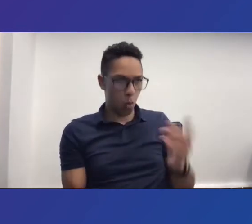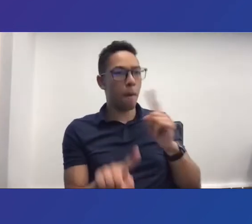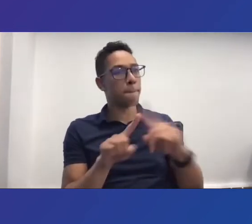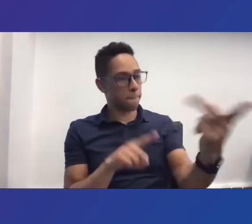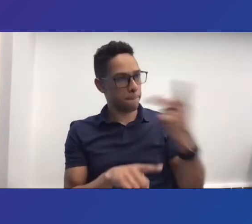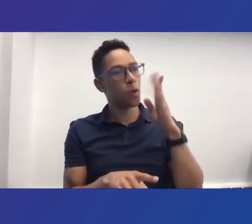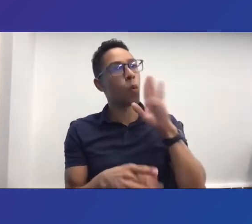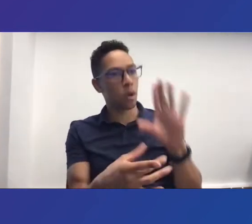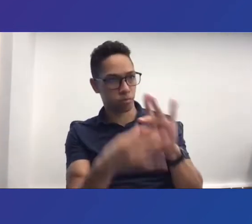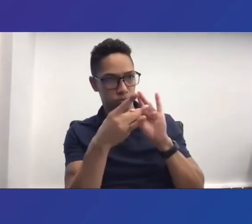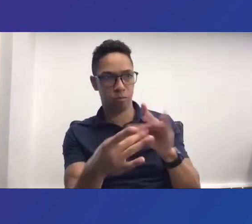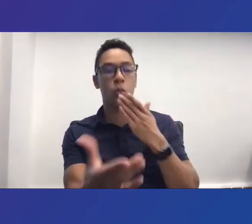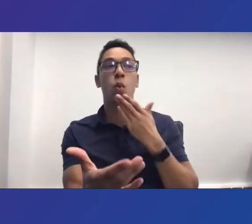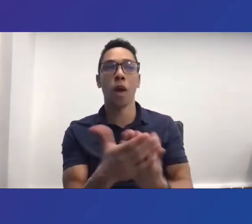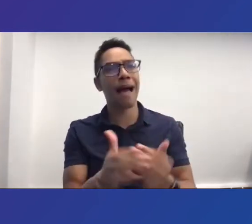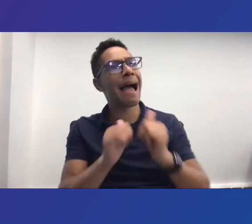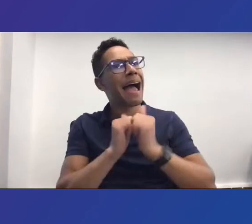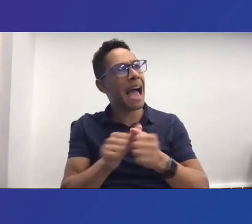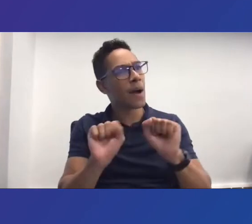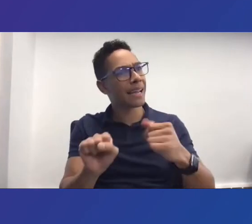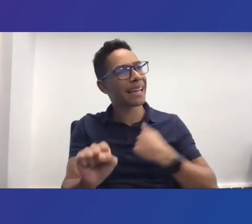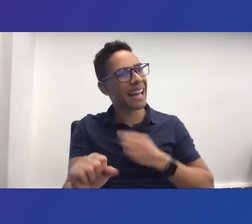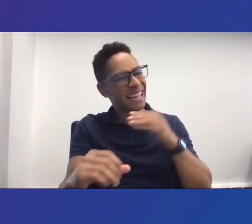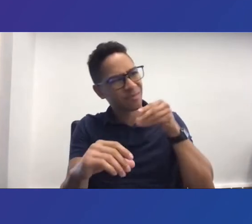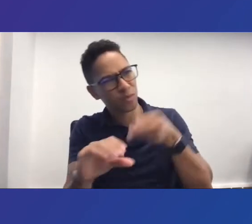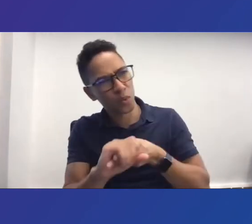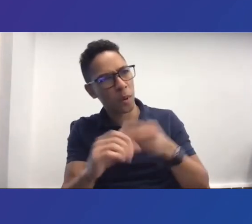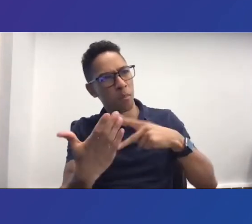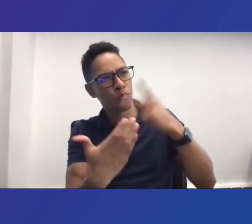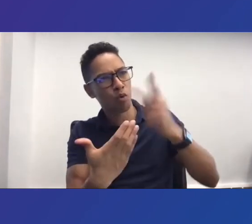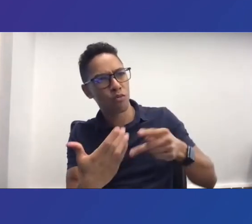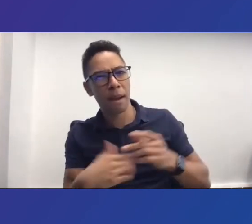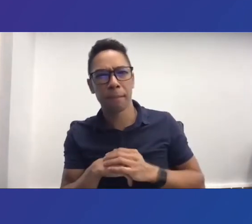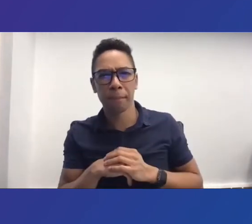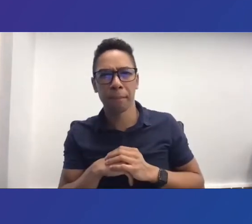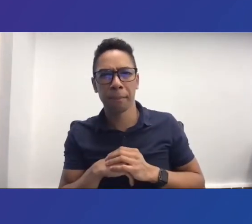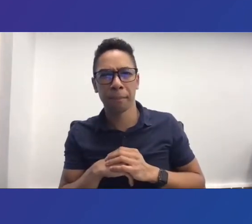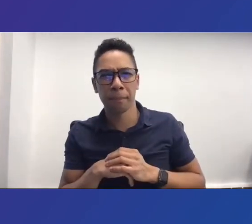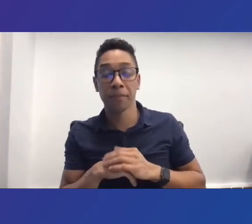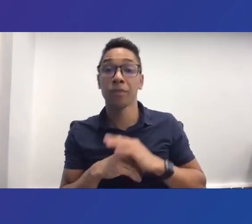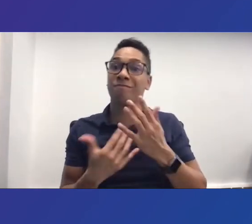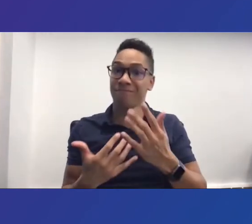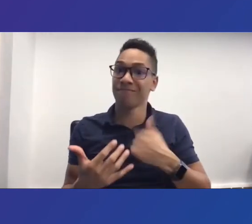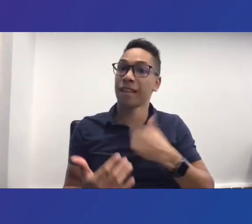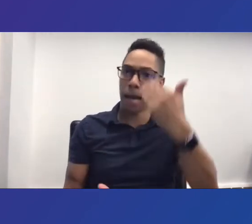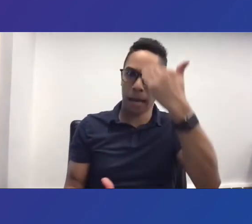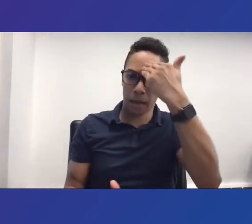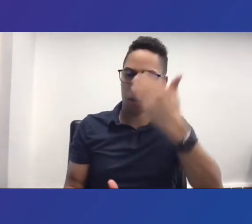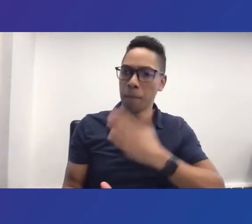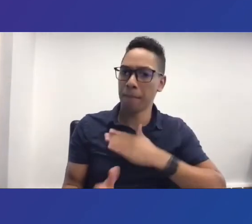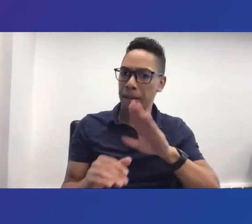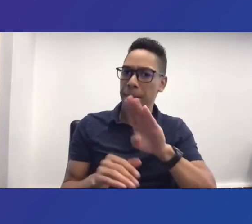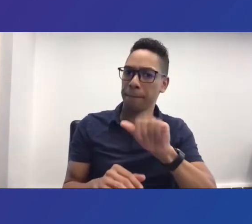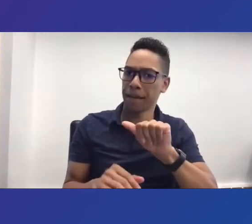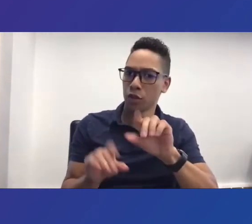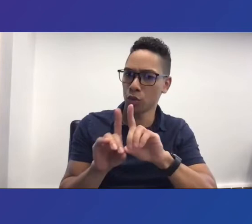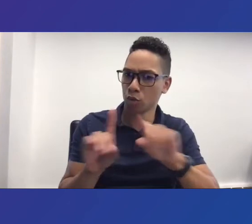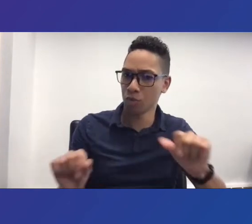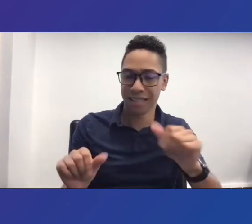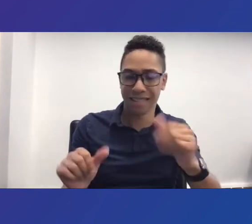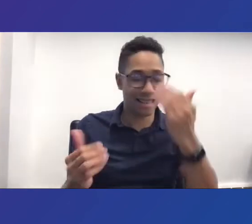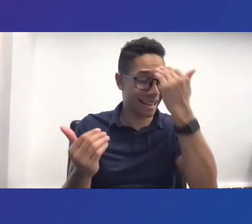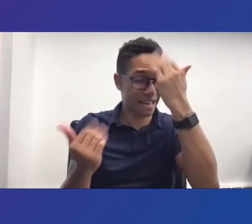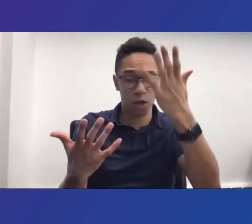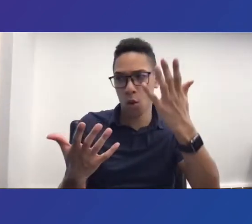the program? And so I knew, and at that point, it's like, I knew that getting my bachelor's, I didn't know where I was gonna